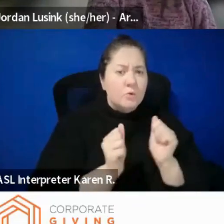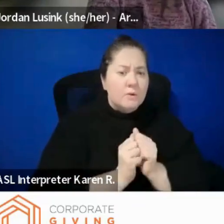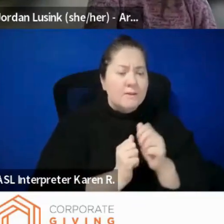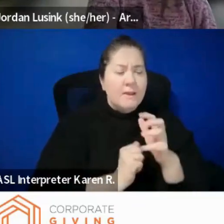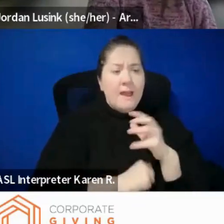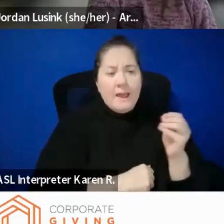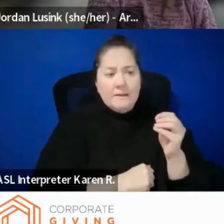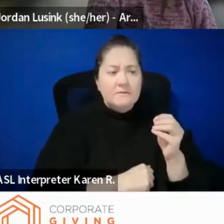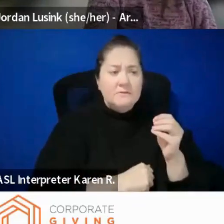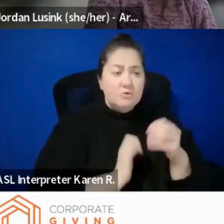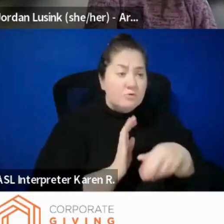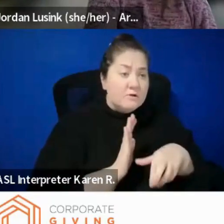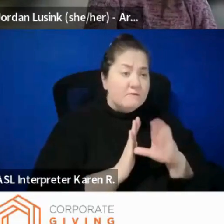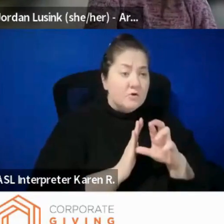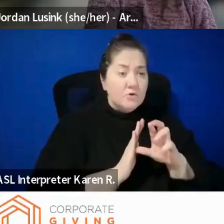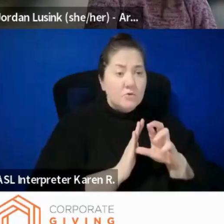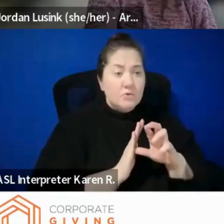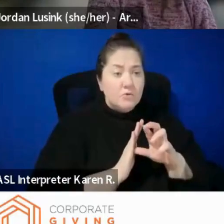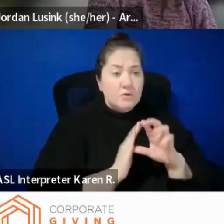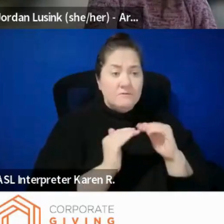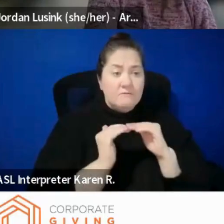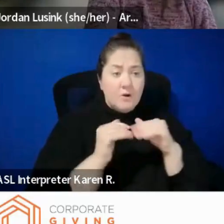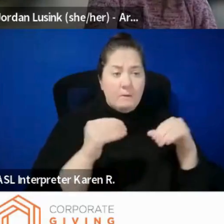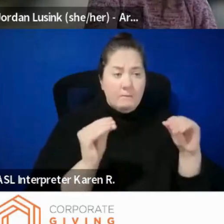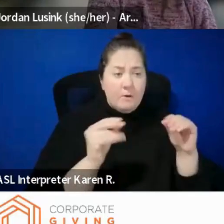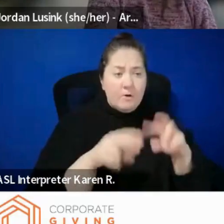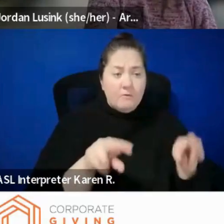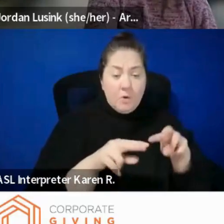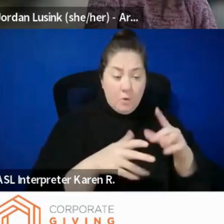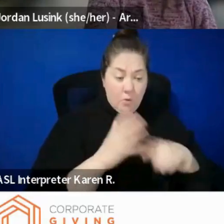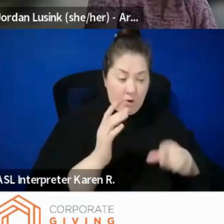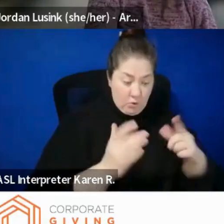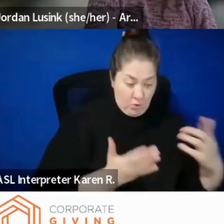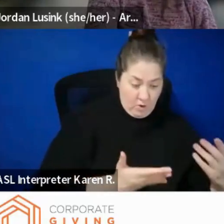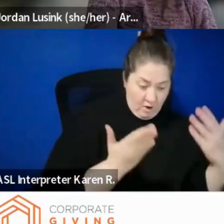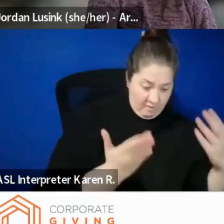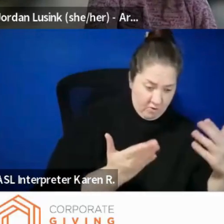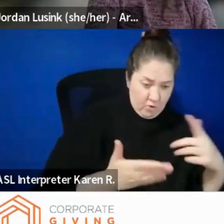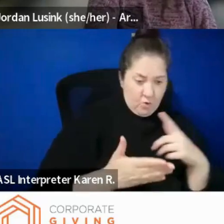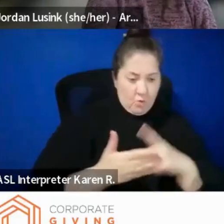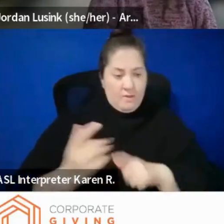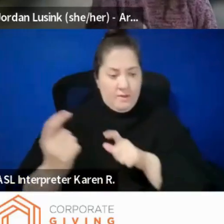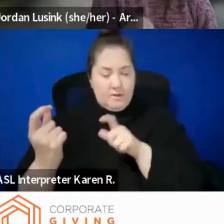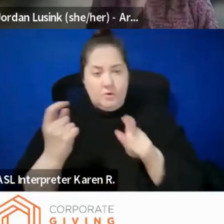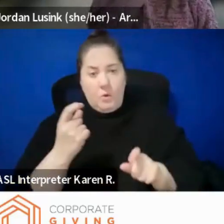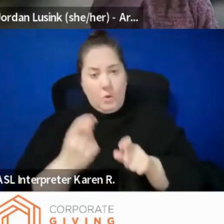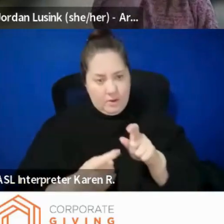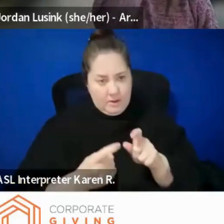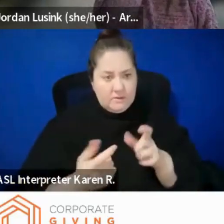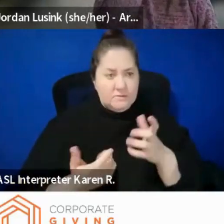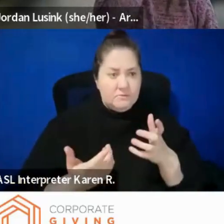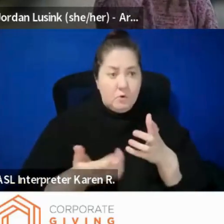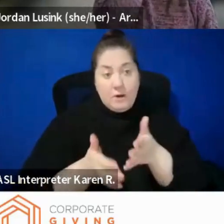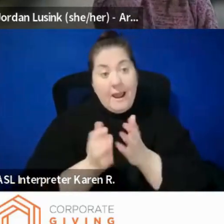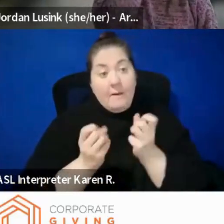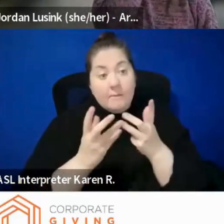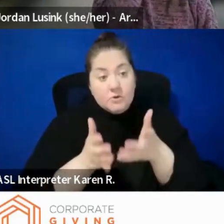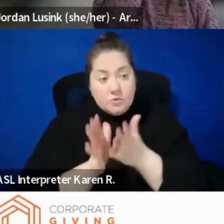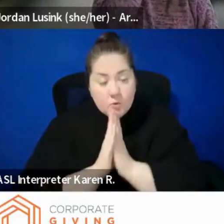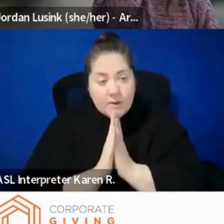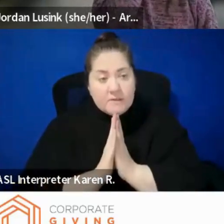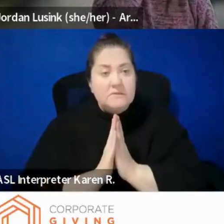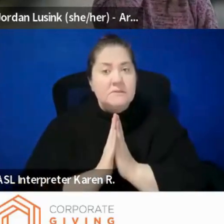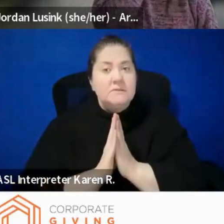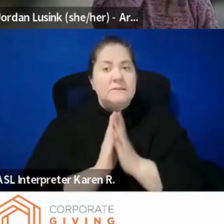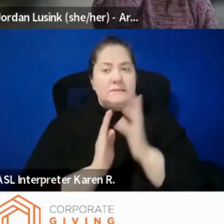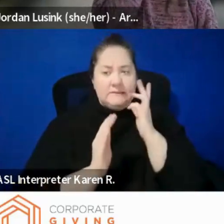review the fair market value of what you're offering. compared to the amount you're requesting to